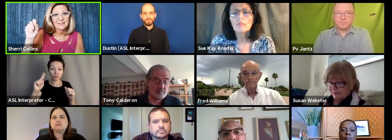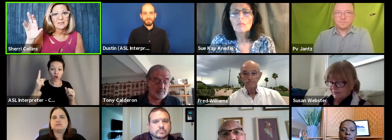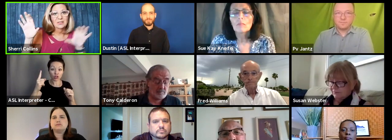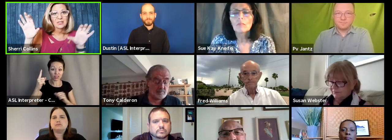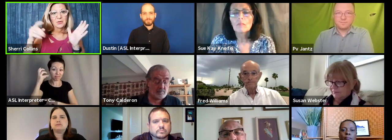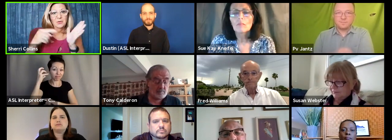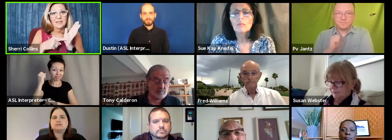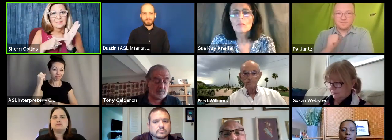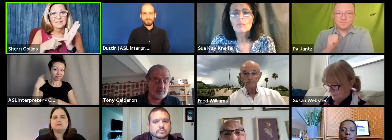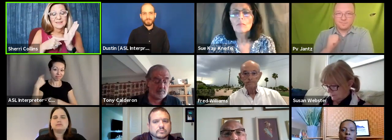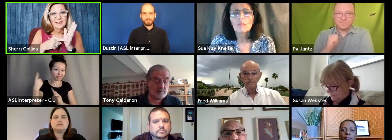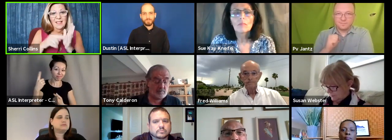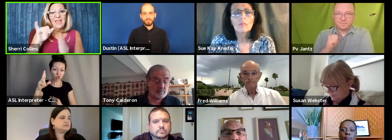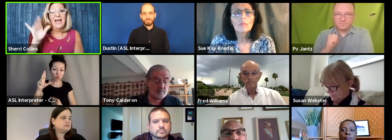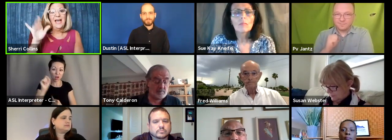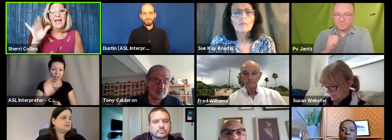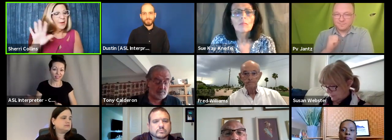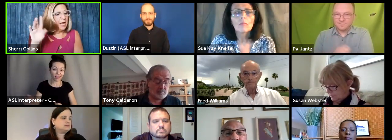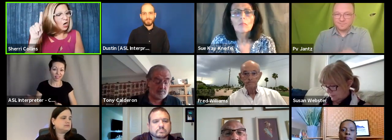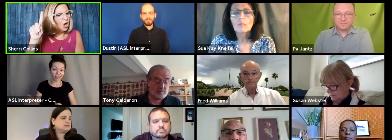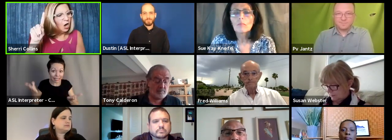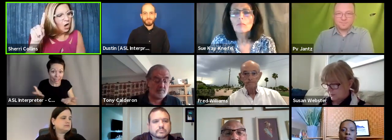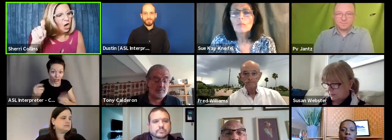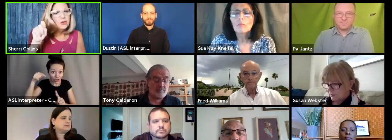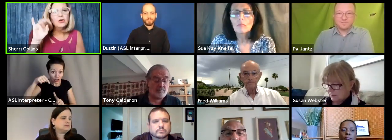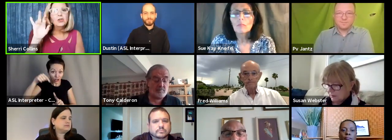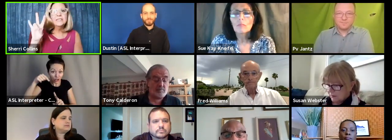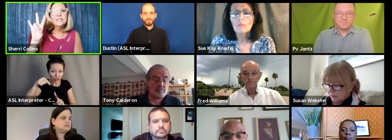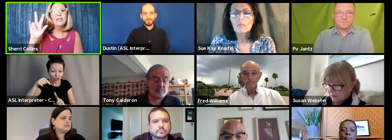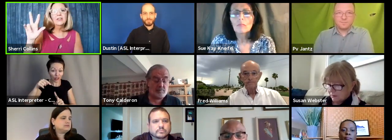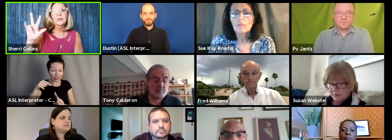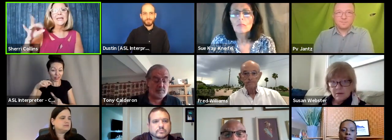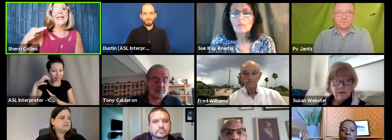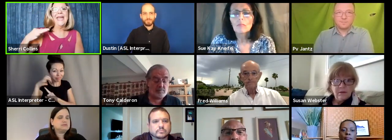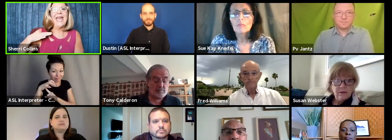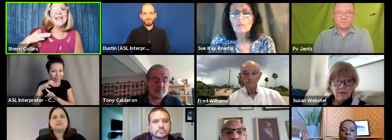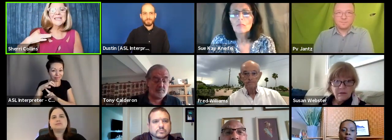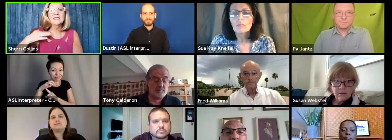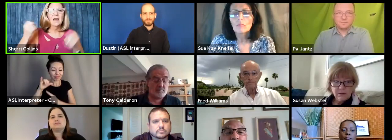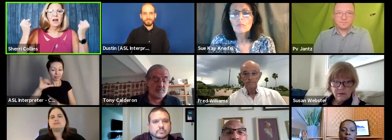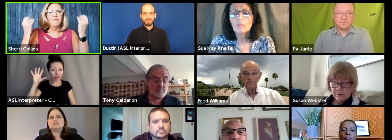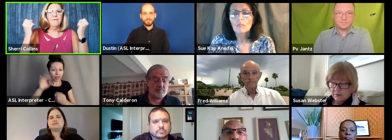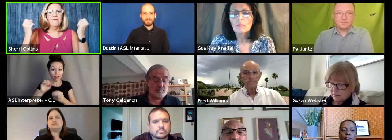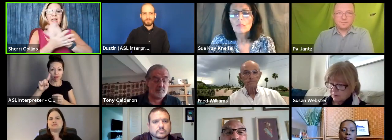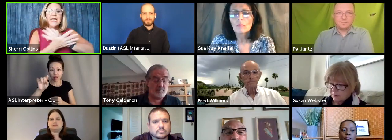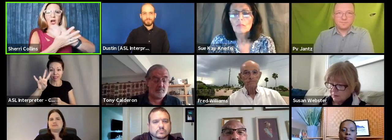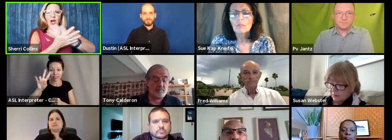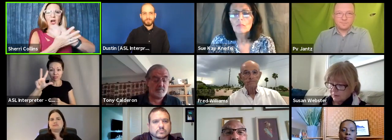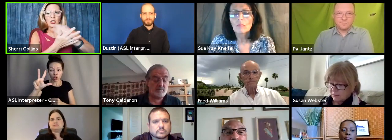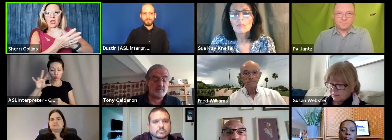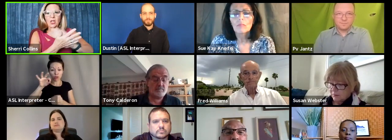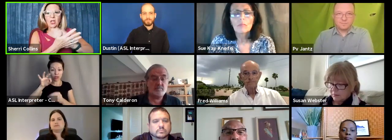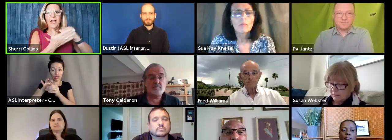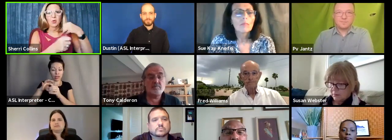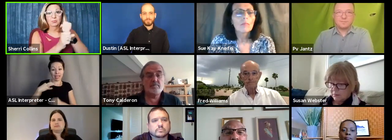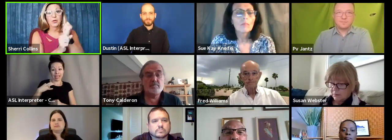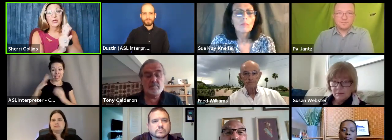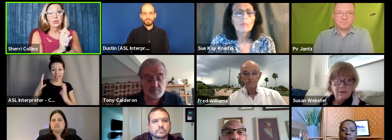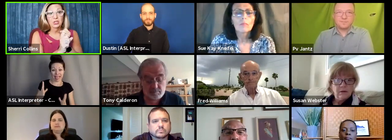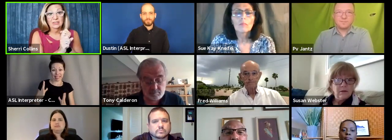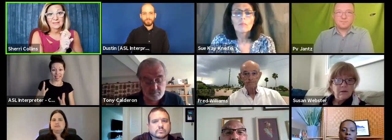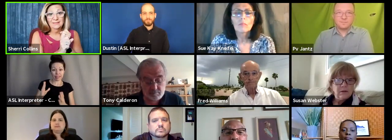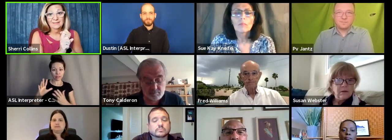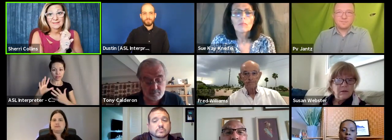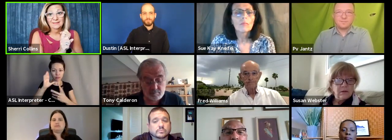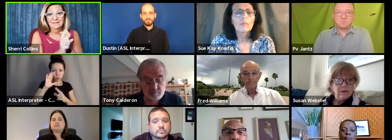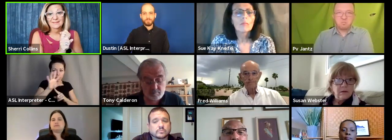States to do this. That is about 173 candidates of videos that was